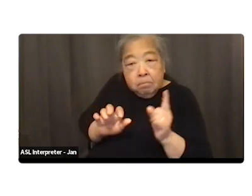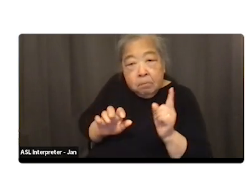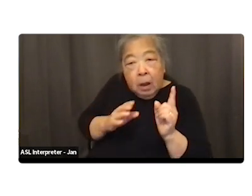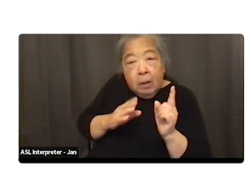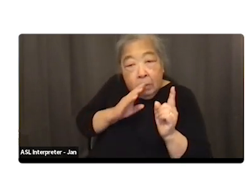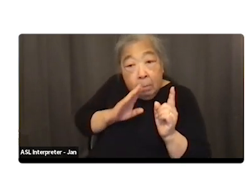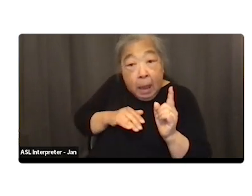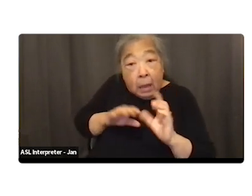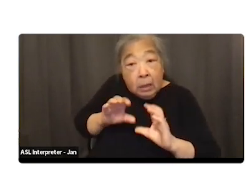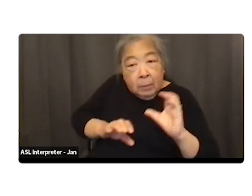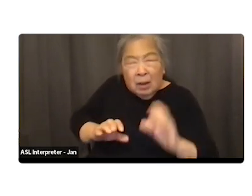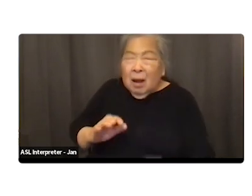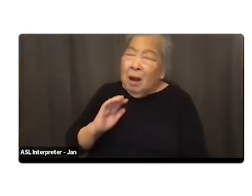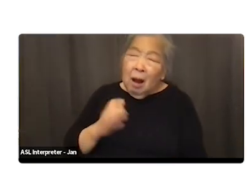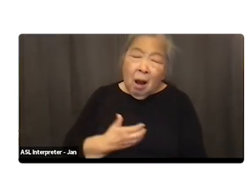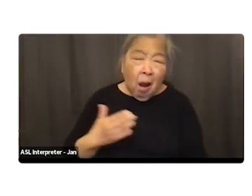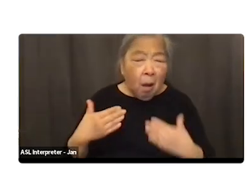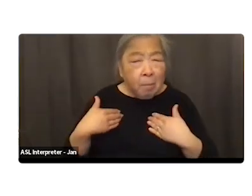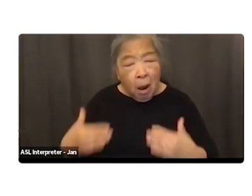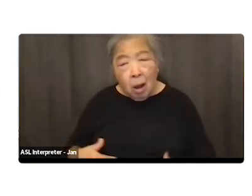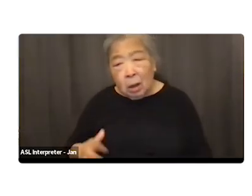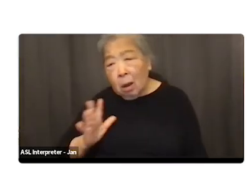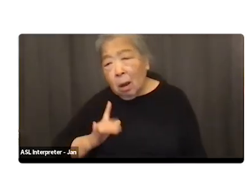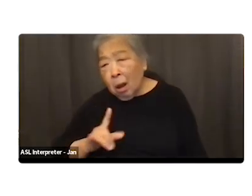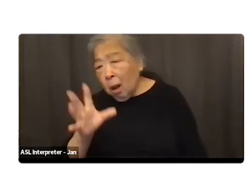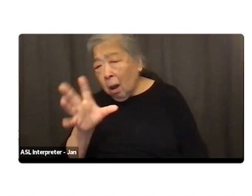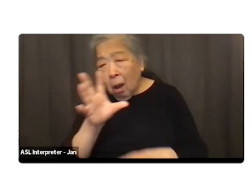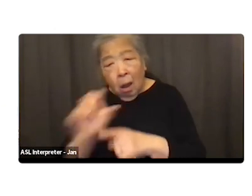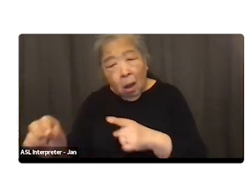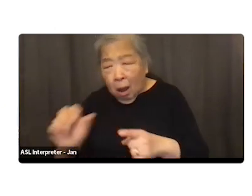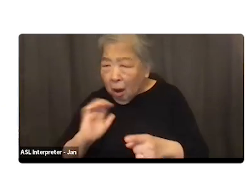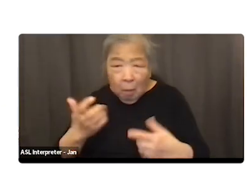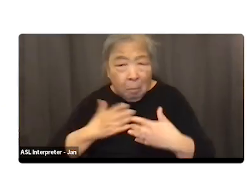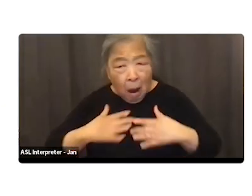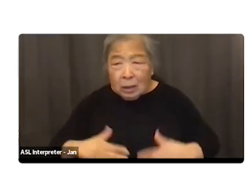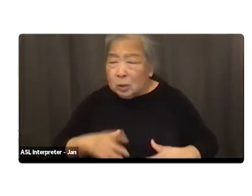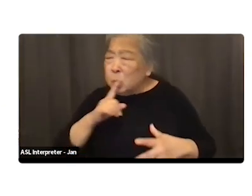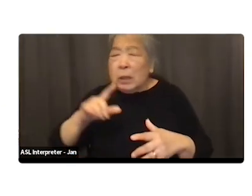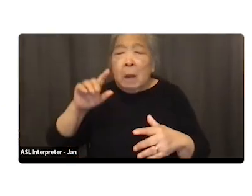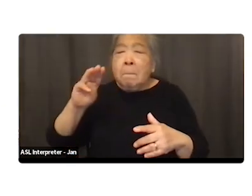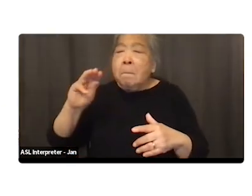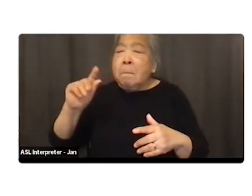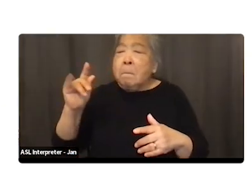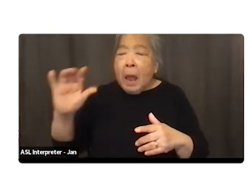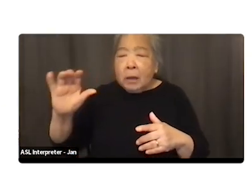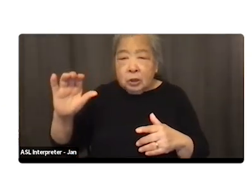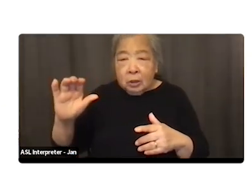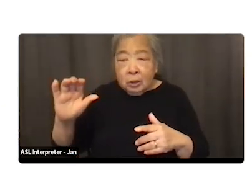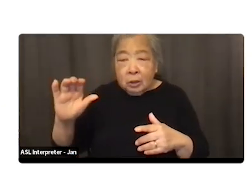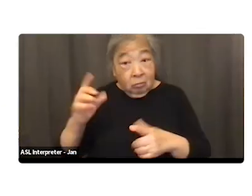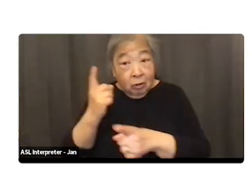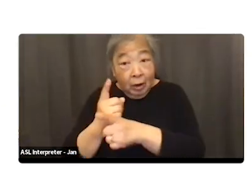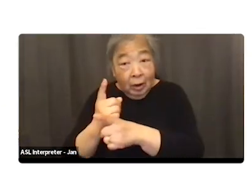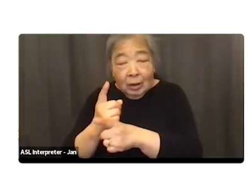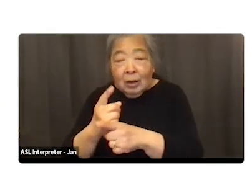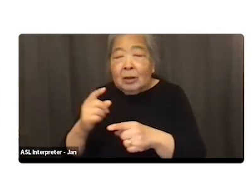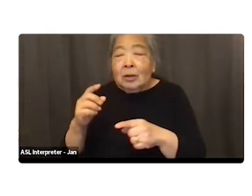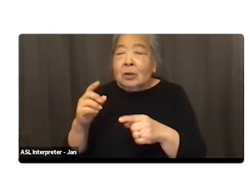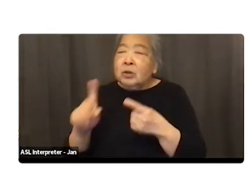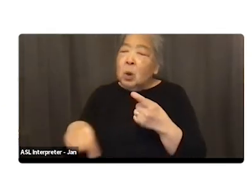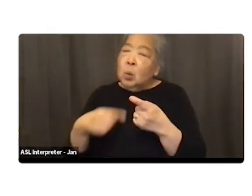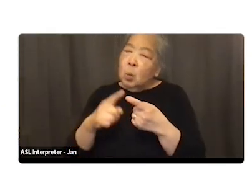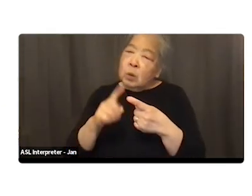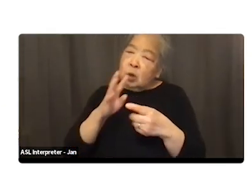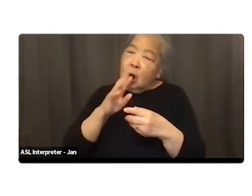bodies are so dope. Like the human body is just fucking magic because it always up the ante, right? So when we talk